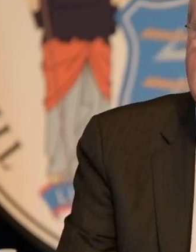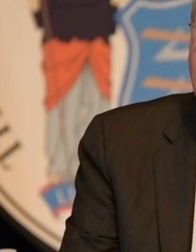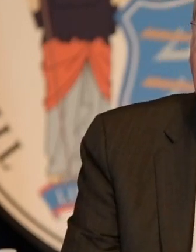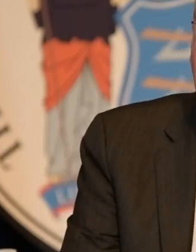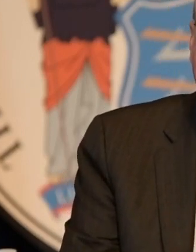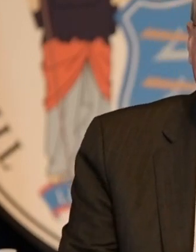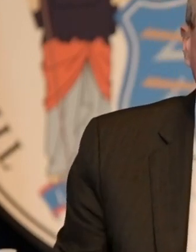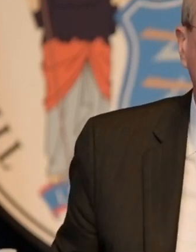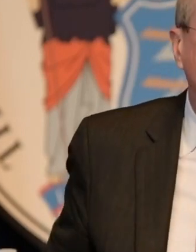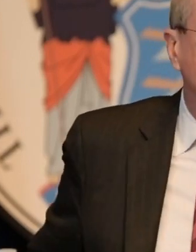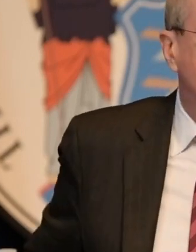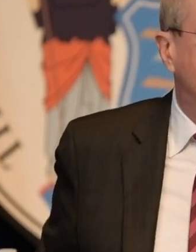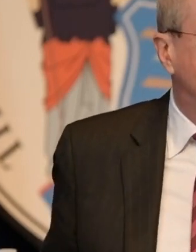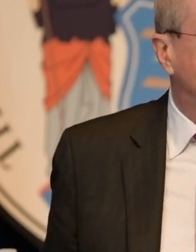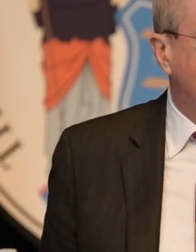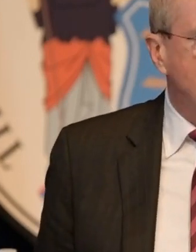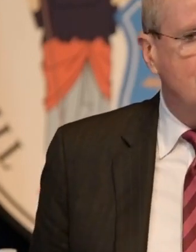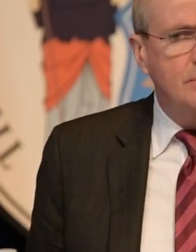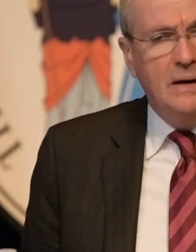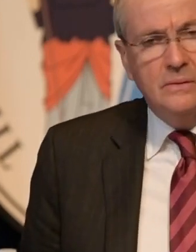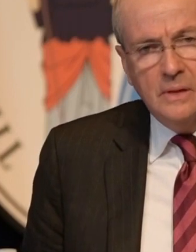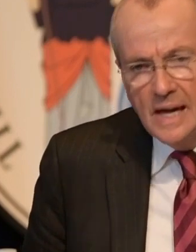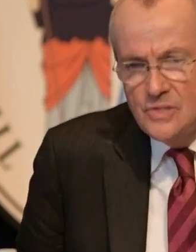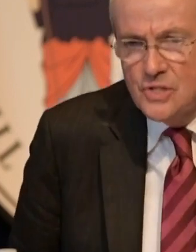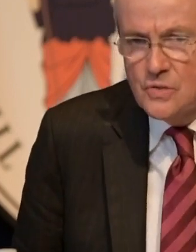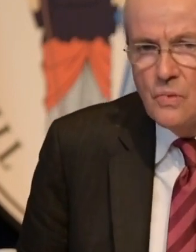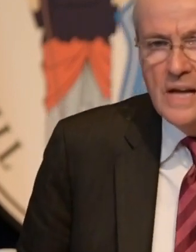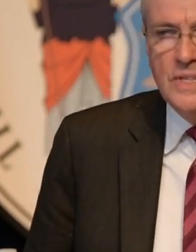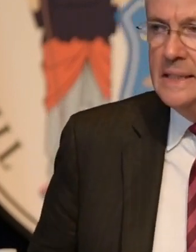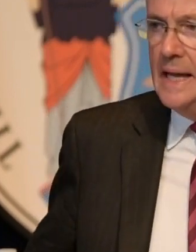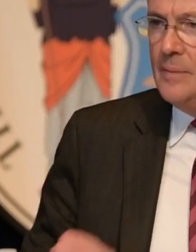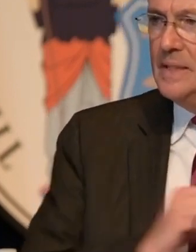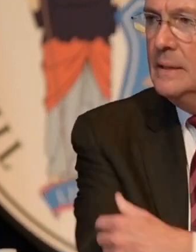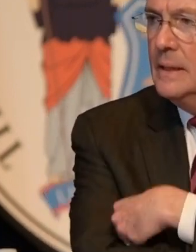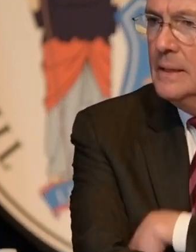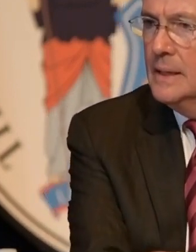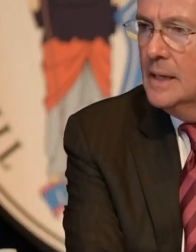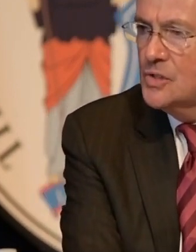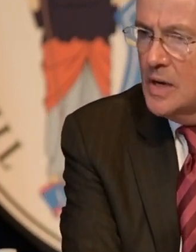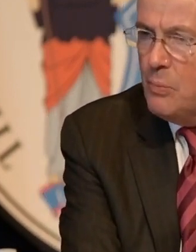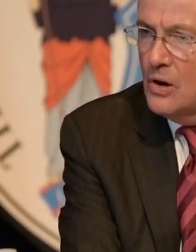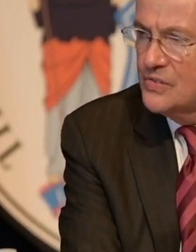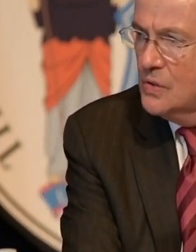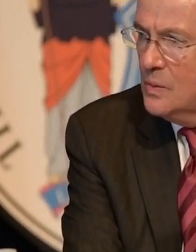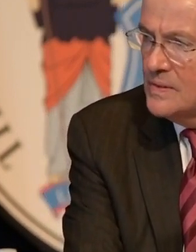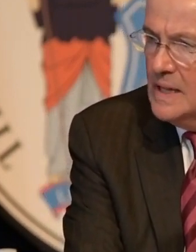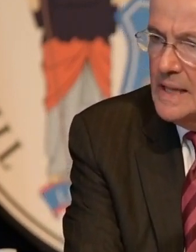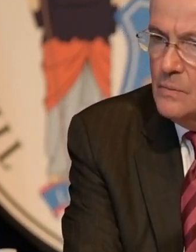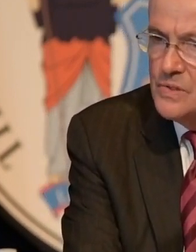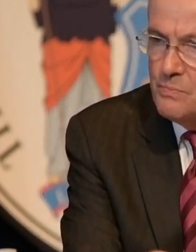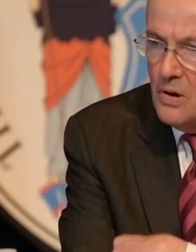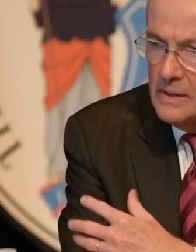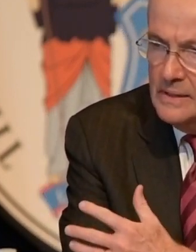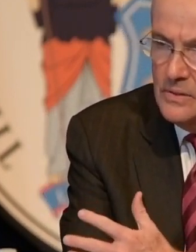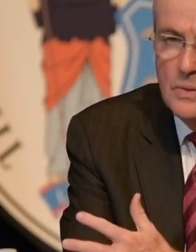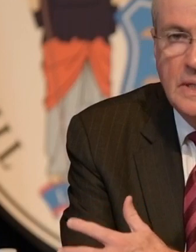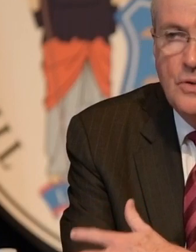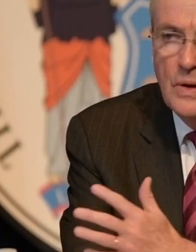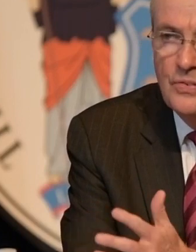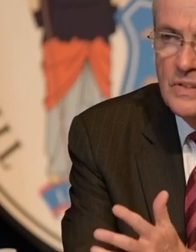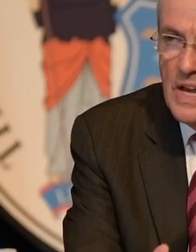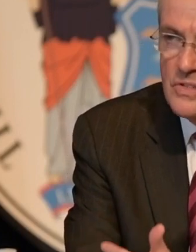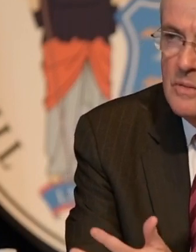Camden today. There was some press about cases rising in Camden, trying to parse through whether or not that was partly due to